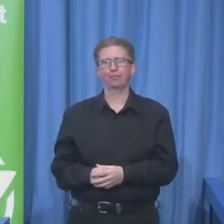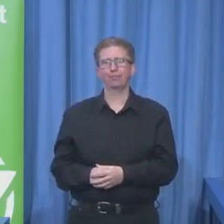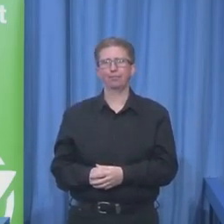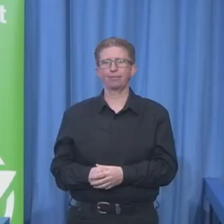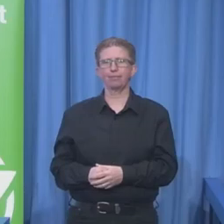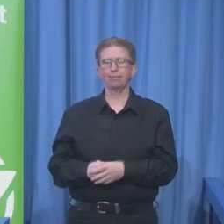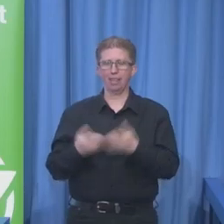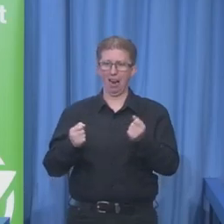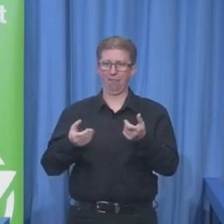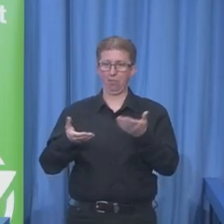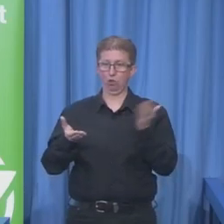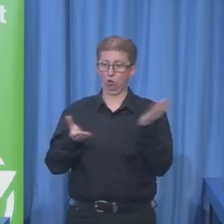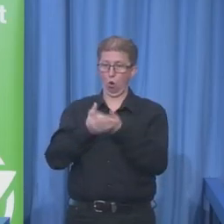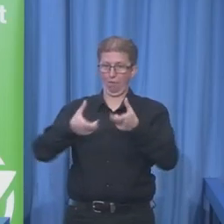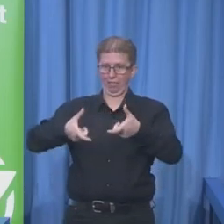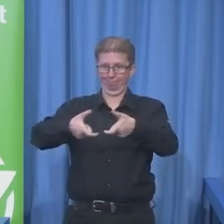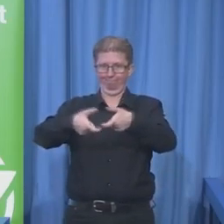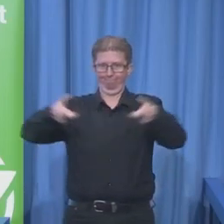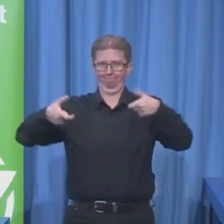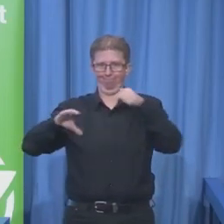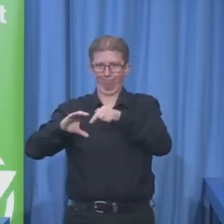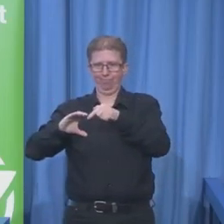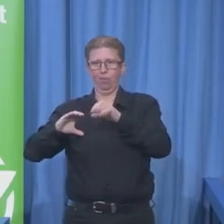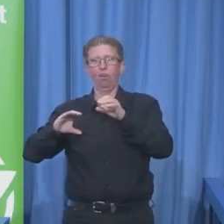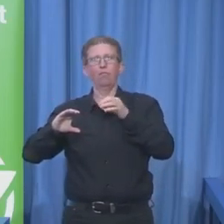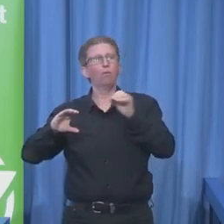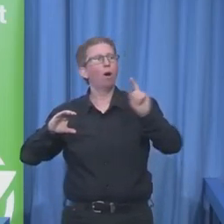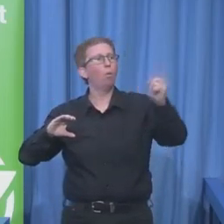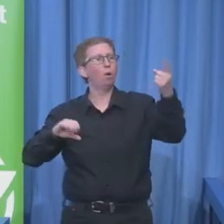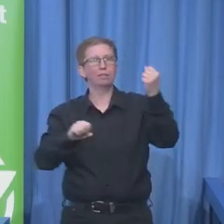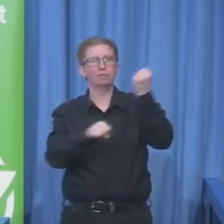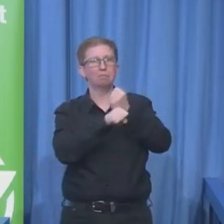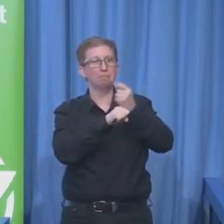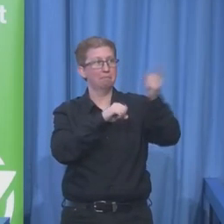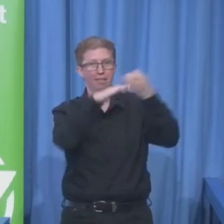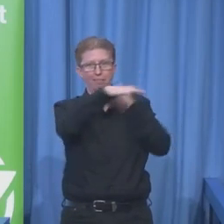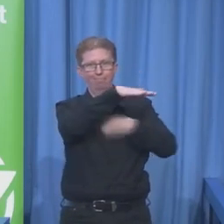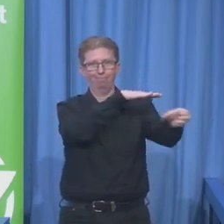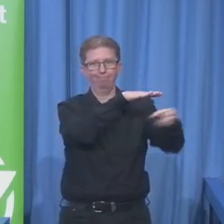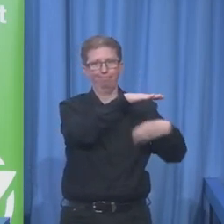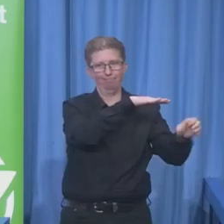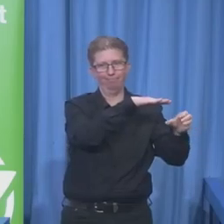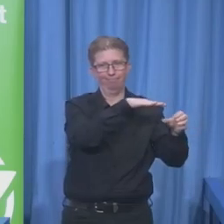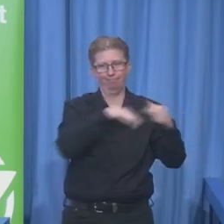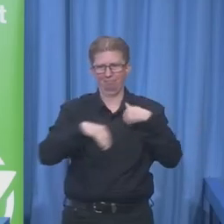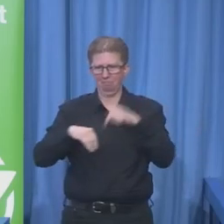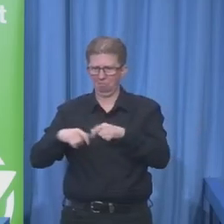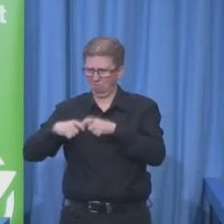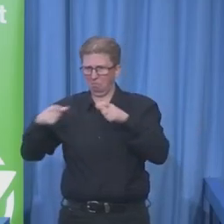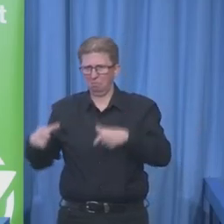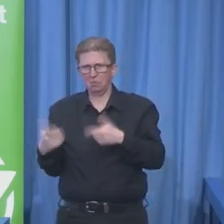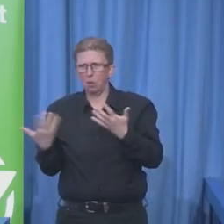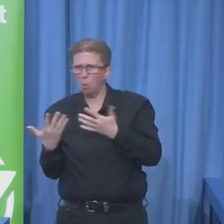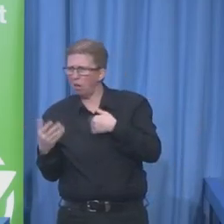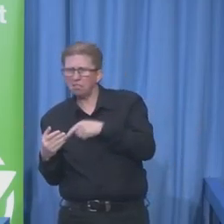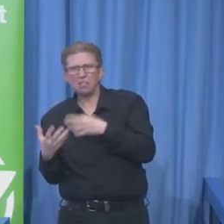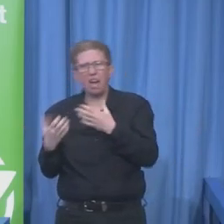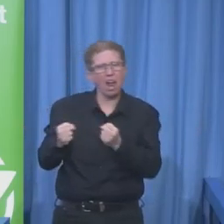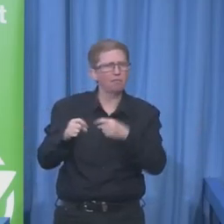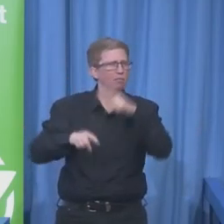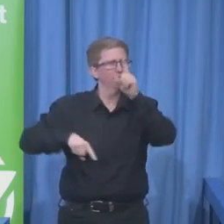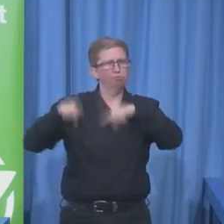open labor market. In this property, we have many projects. And the project